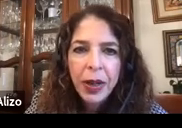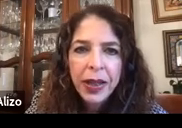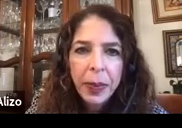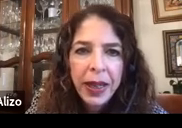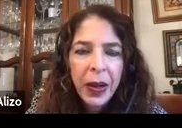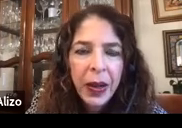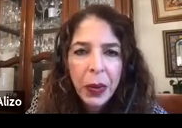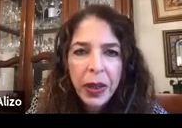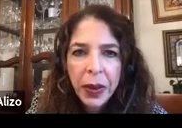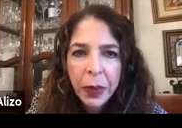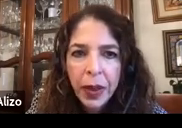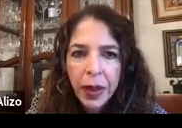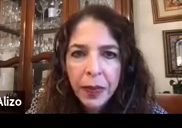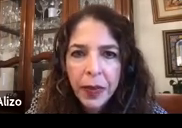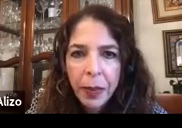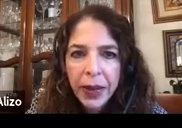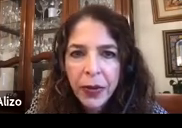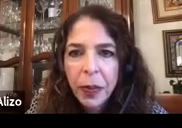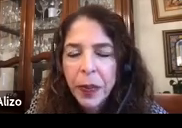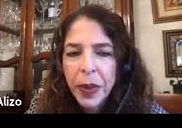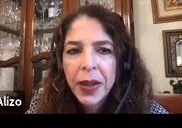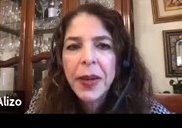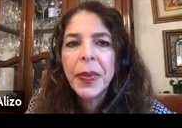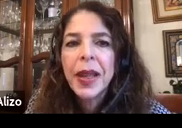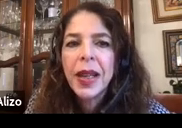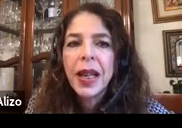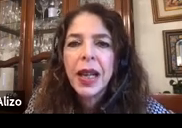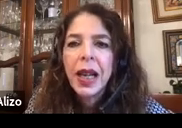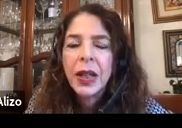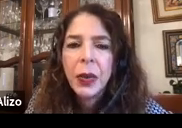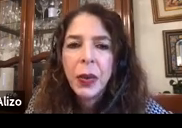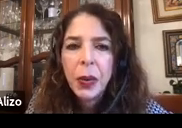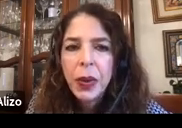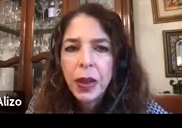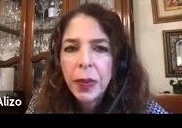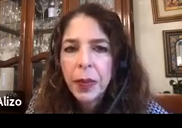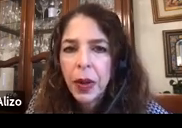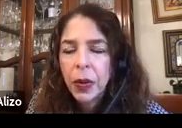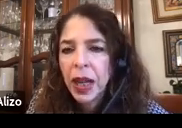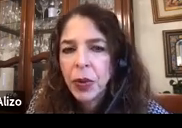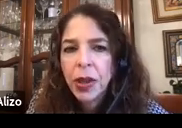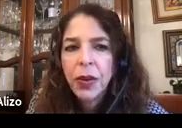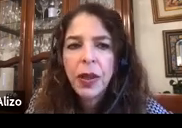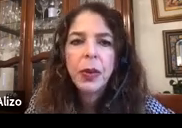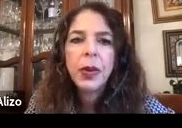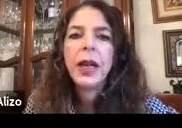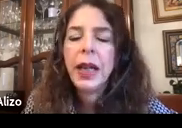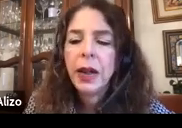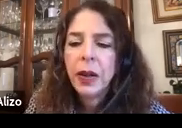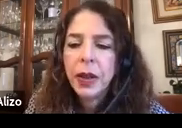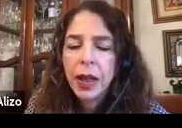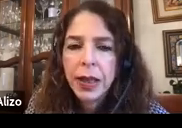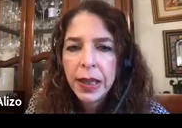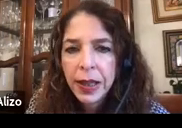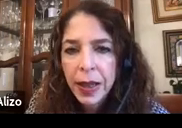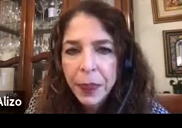I'm going to explain how to interact with the platform here. To use closed captioning, you need to click